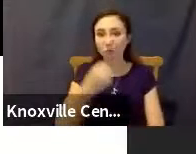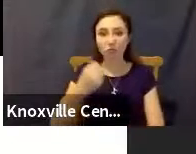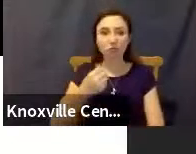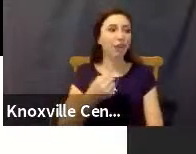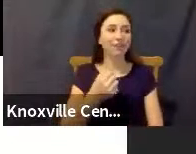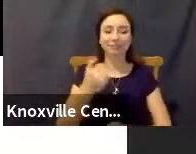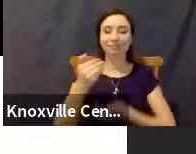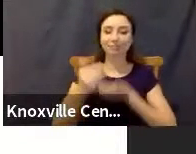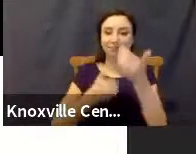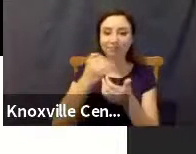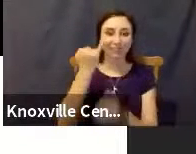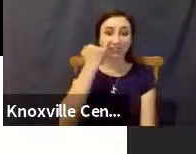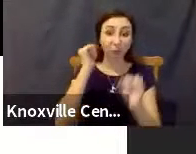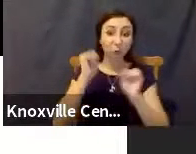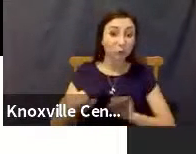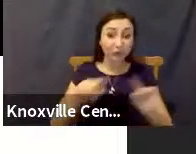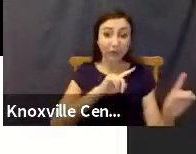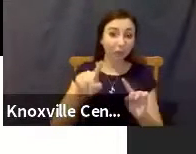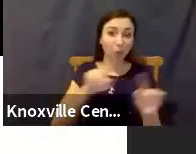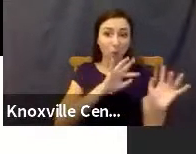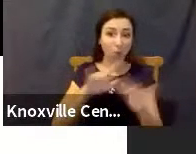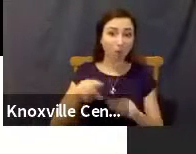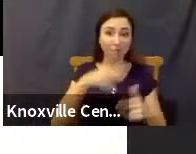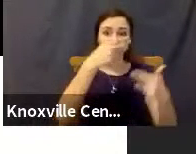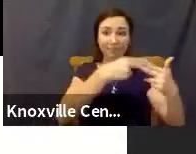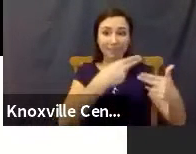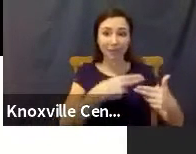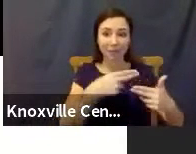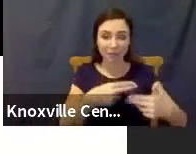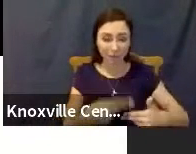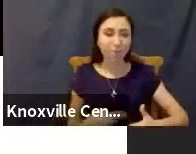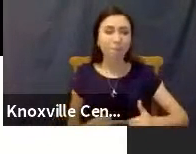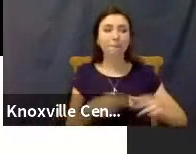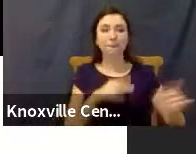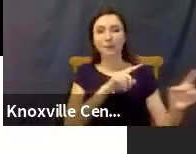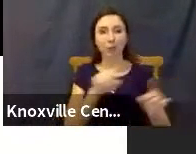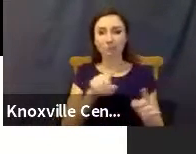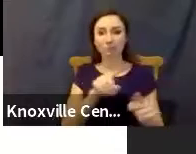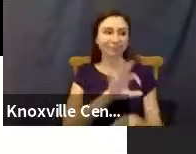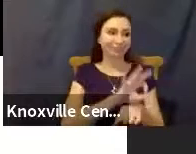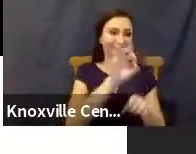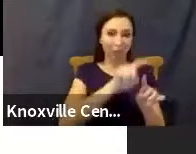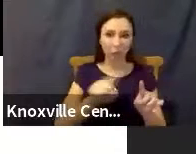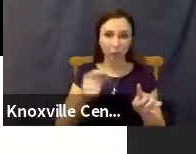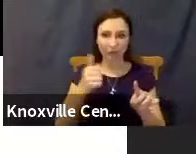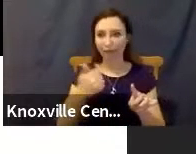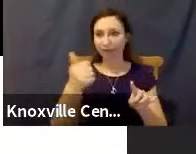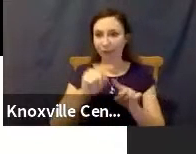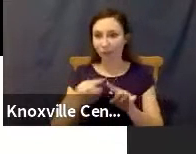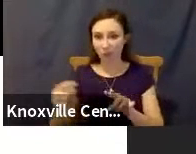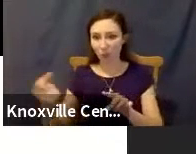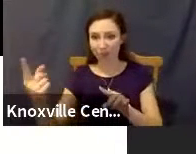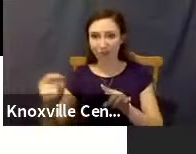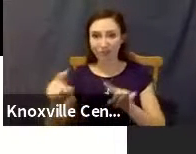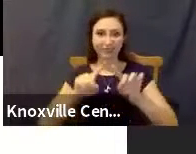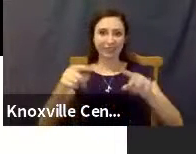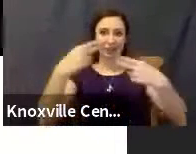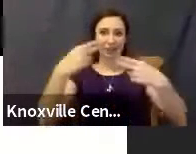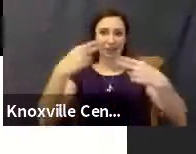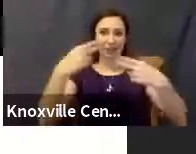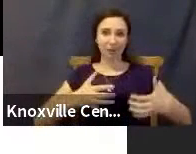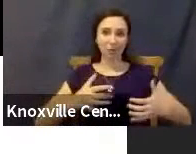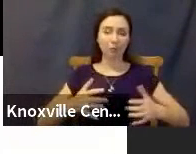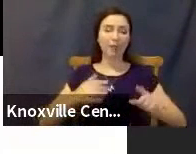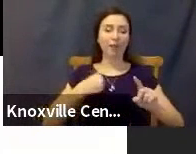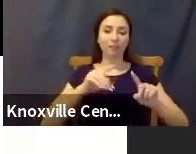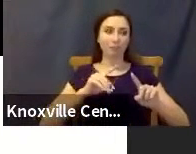by the name of the alphabet, you get from 9 to 10, 10 to 11 is a different part, and have certain big